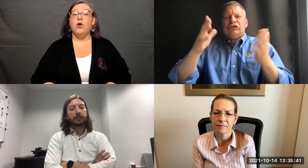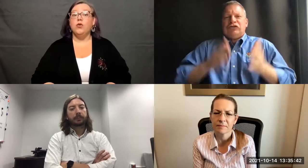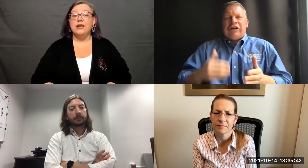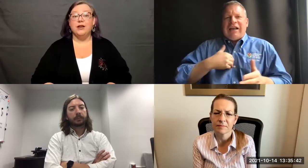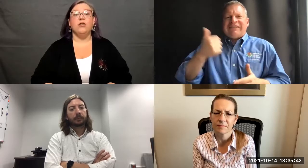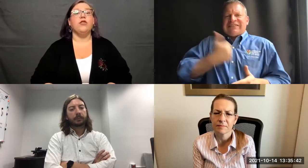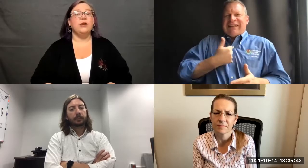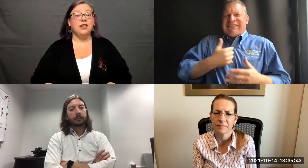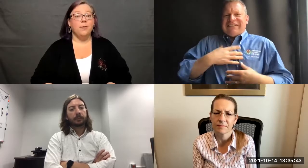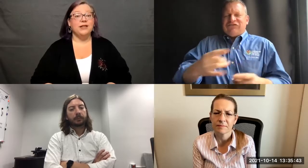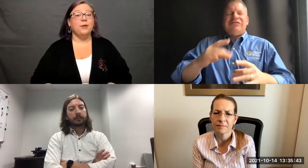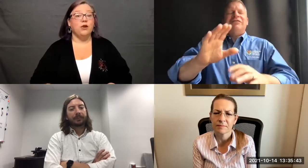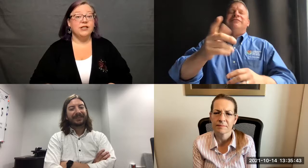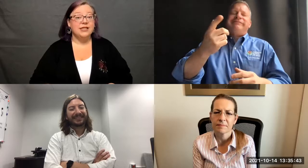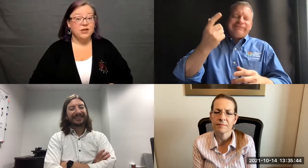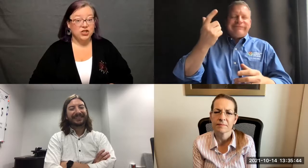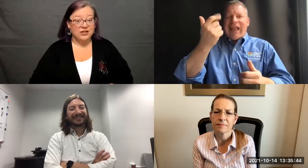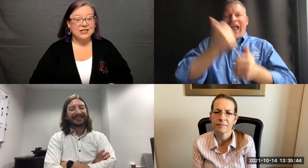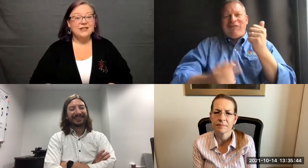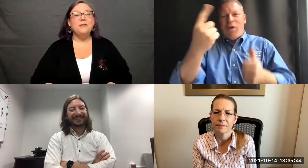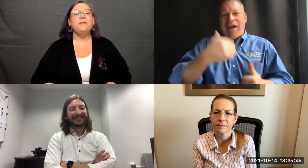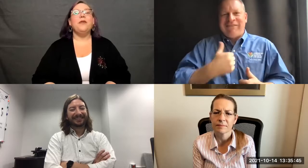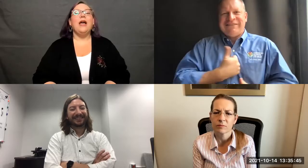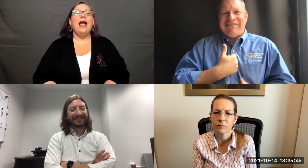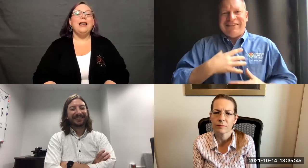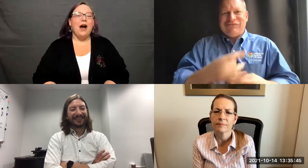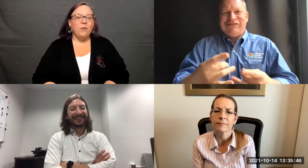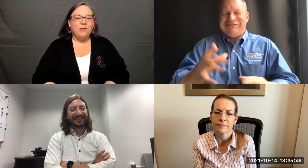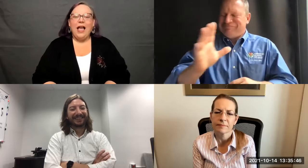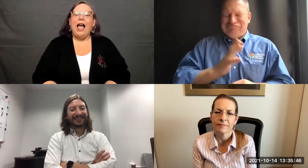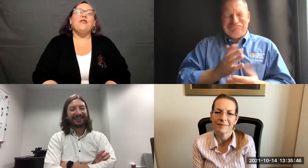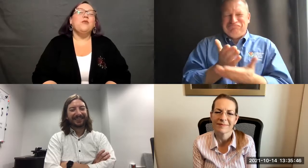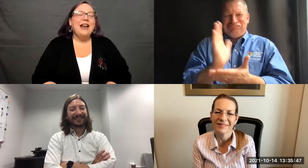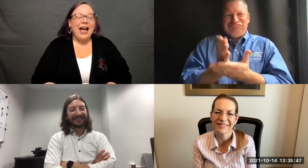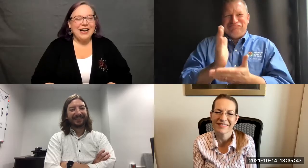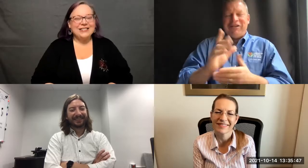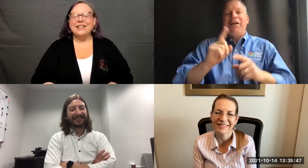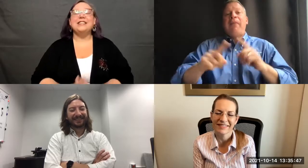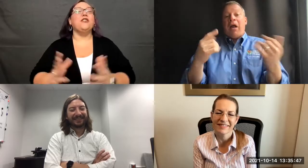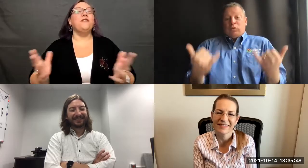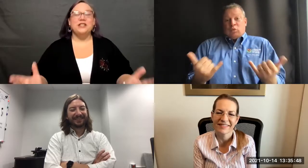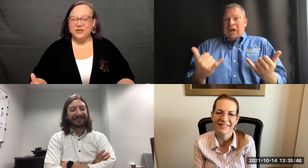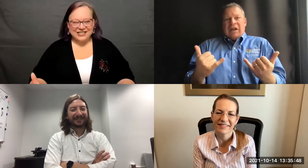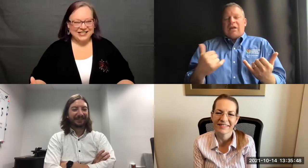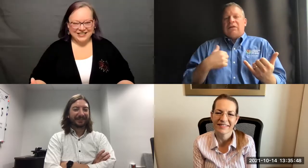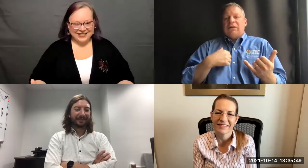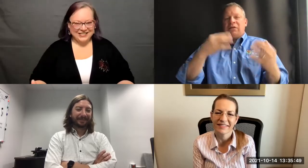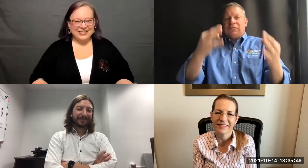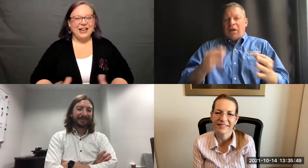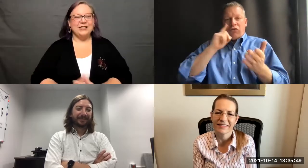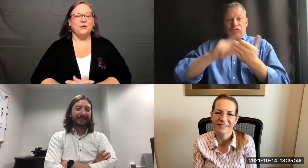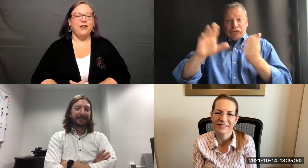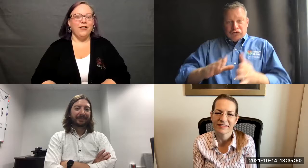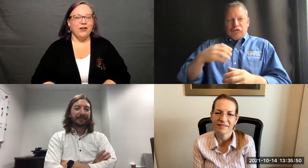decided to hone in on the three topics I previously mentioned. Now, everyone has a self-interest in